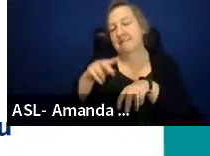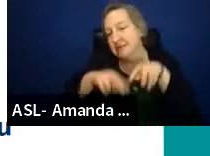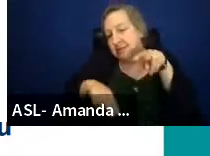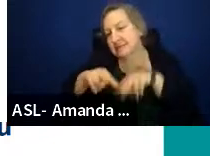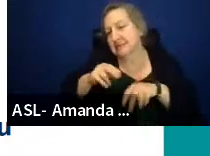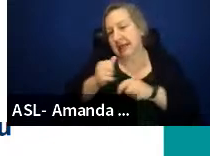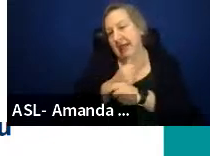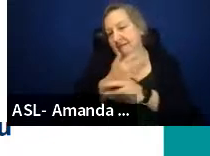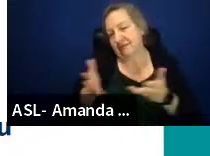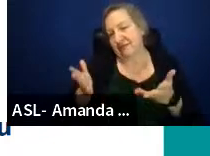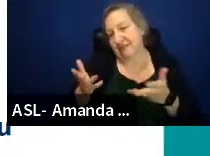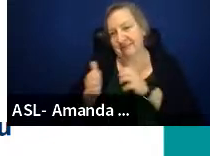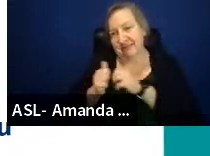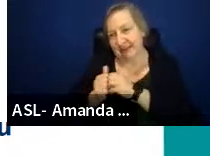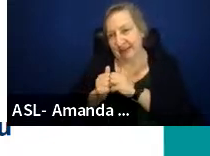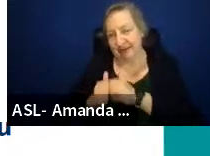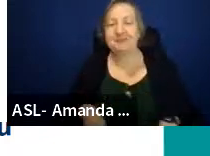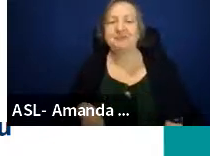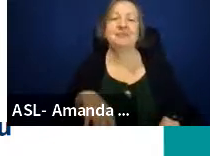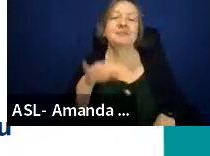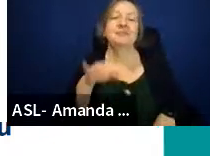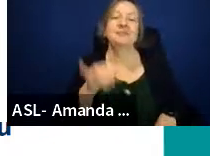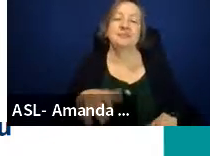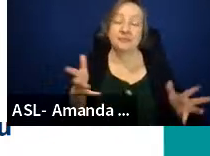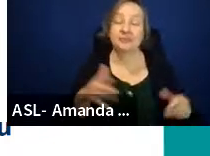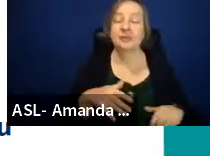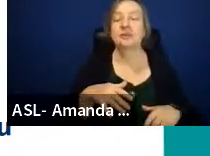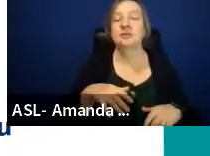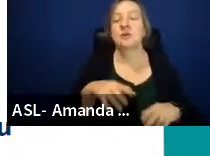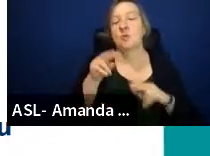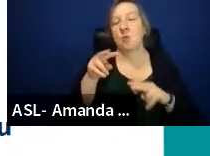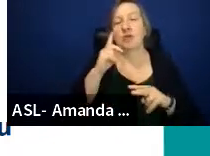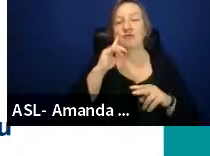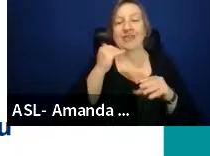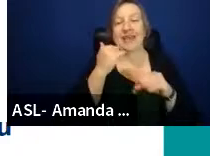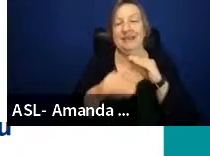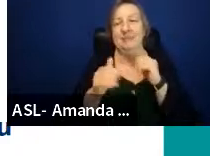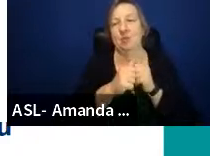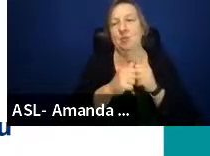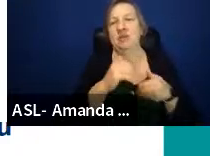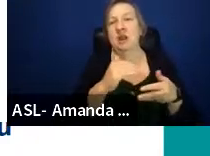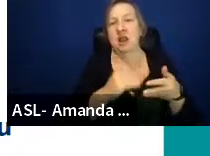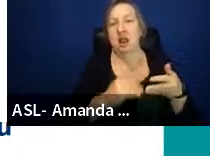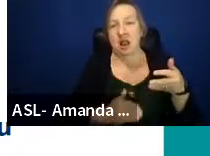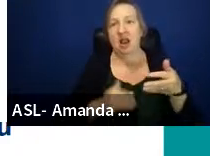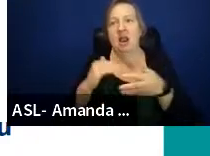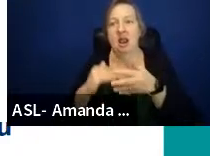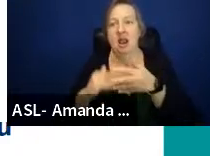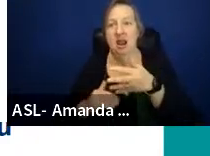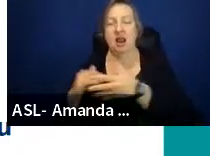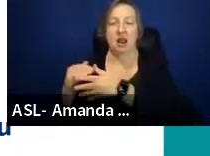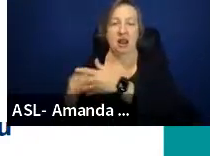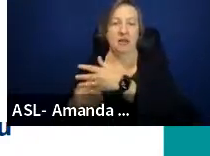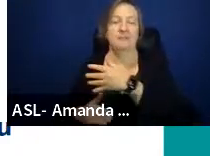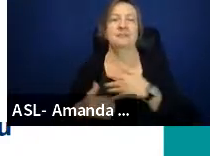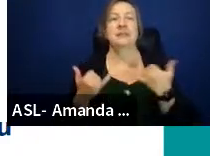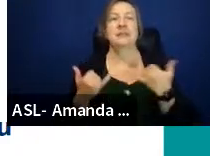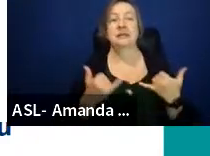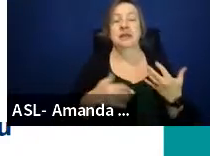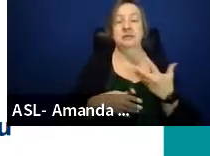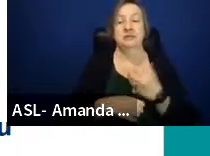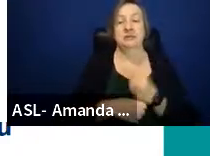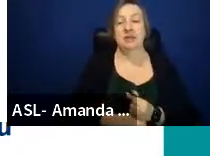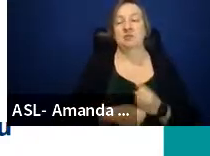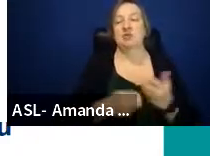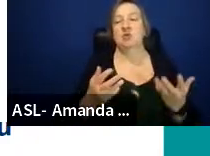this stuff. So that said, keep an eye out for that email with the detailed list. But here is just a summary of some of the